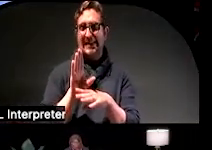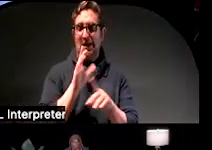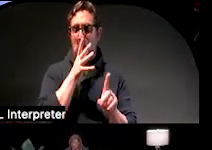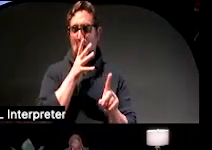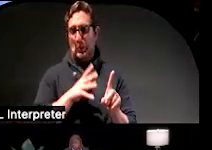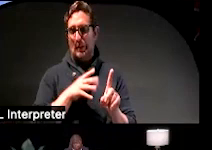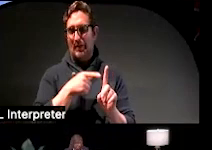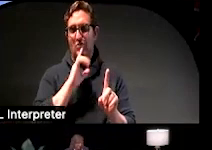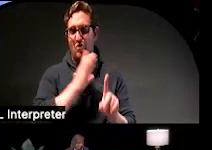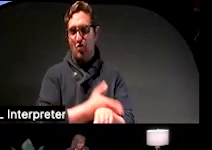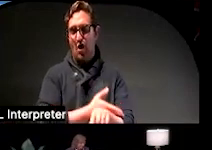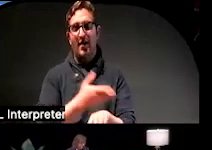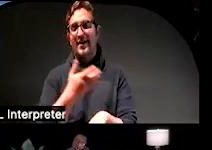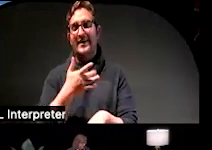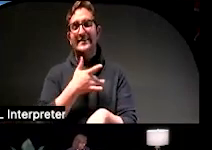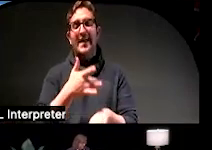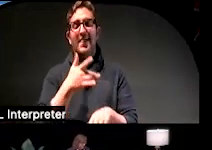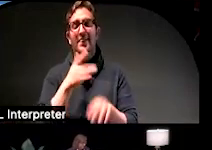being in charge.